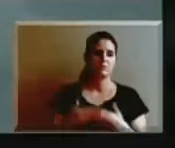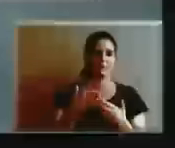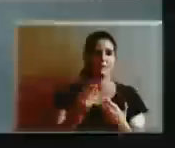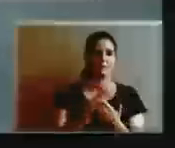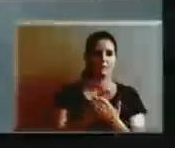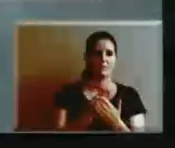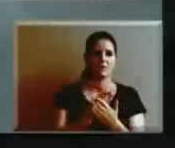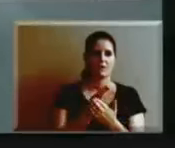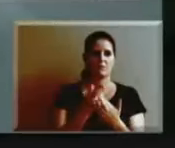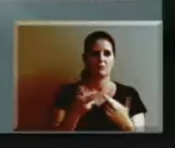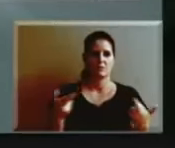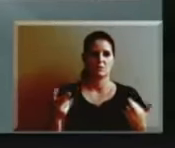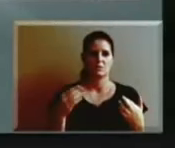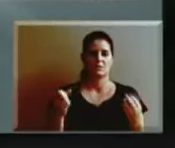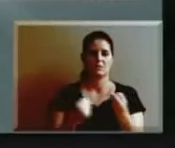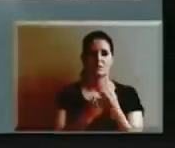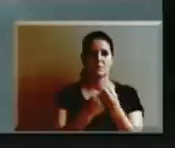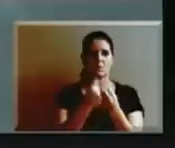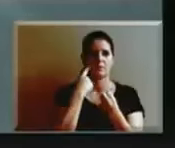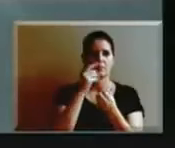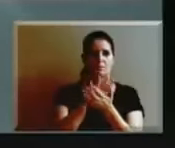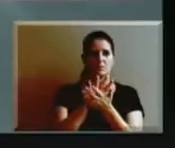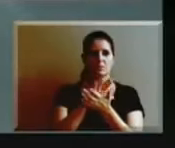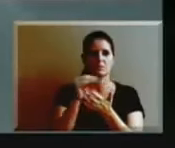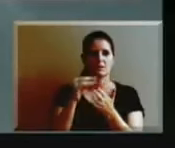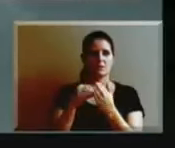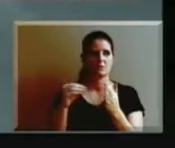the schools need and the students need.